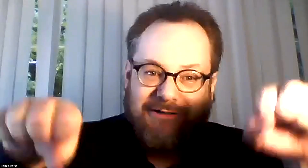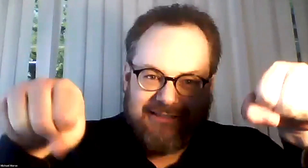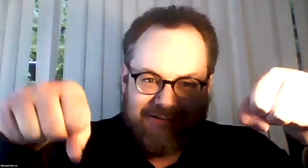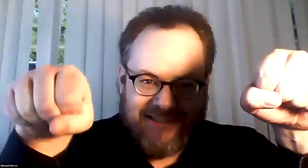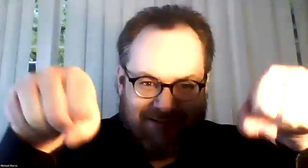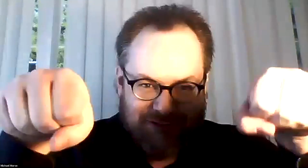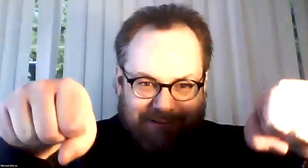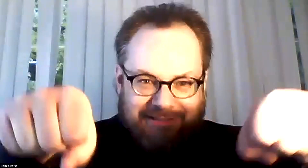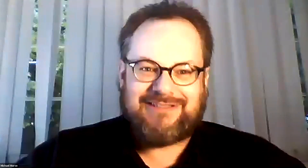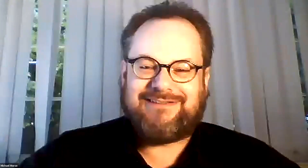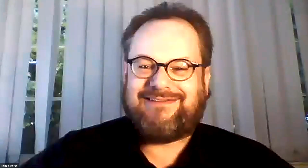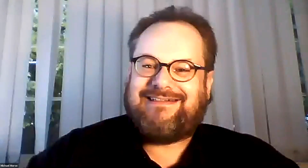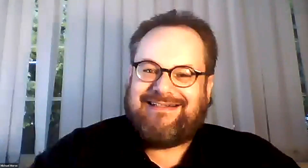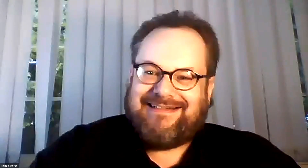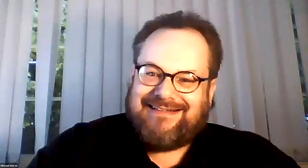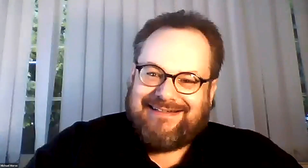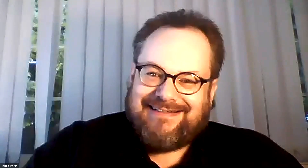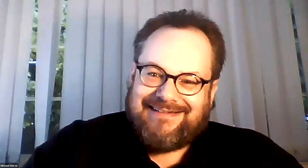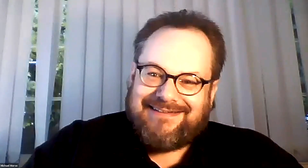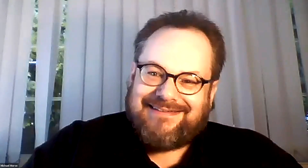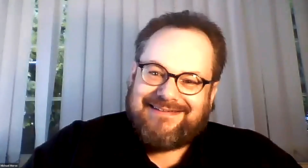I'm slowly closing in on those twins.